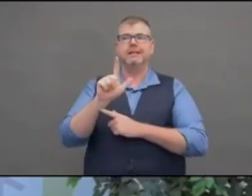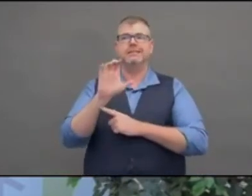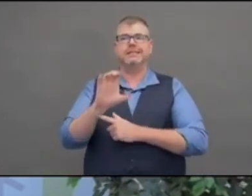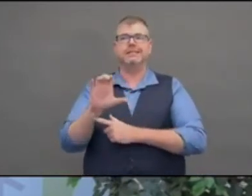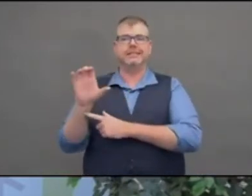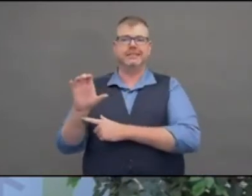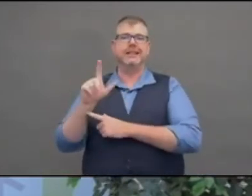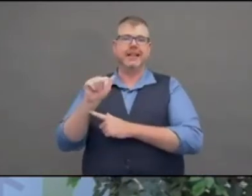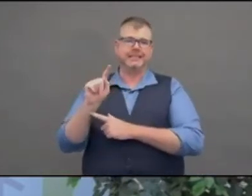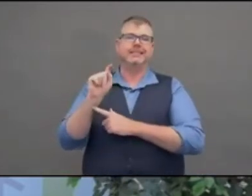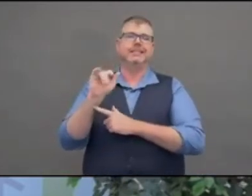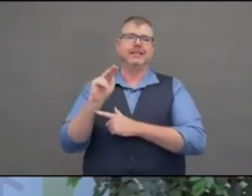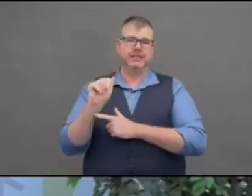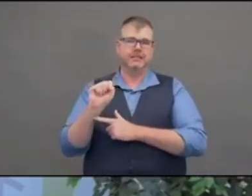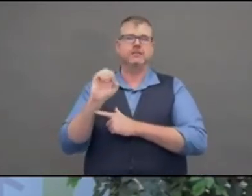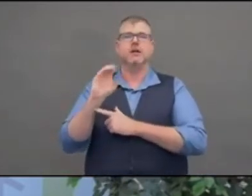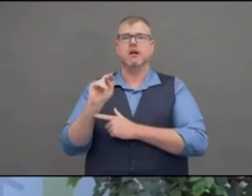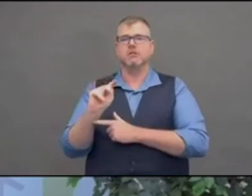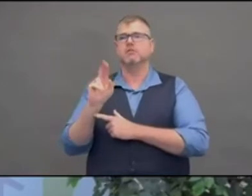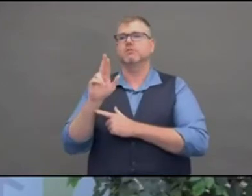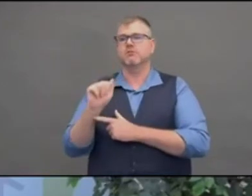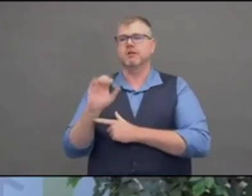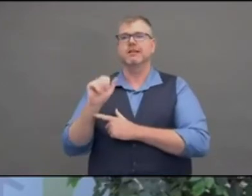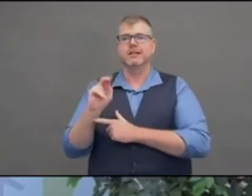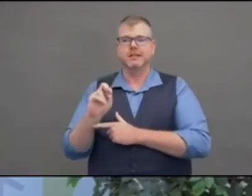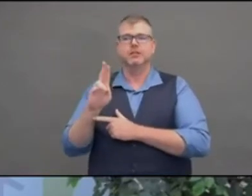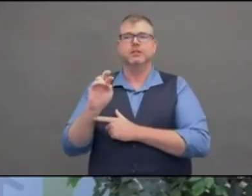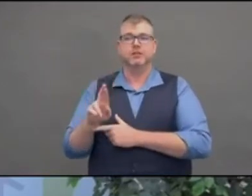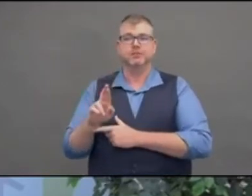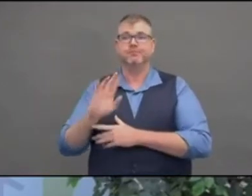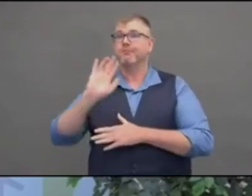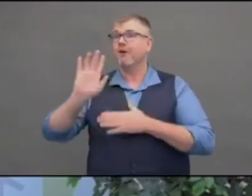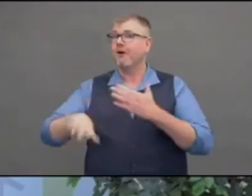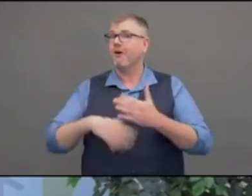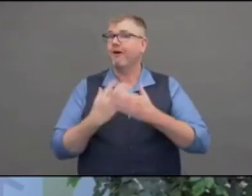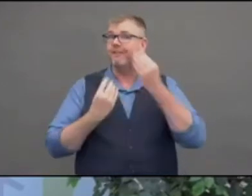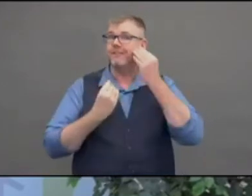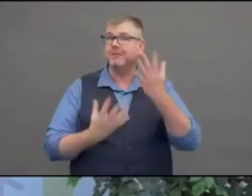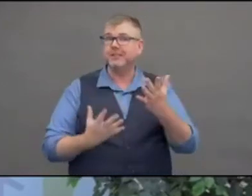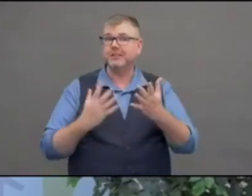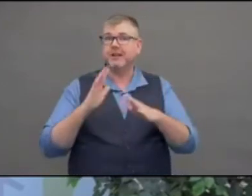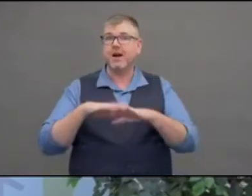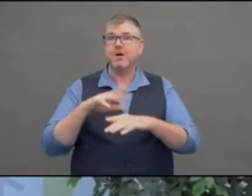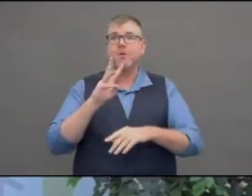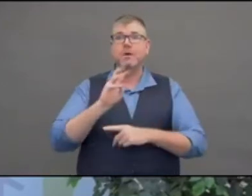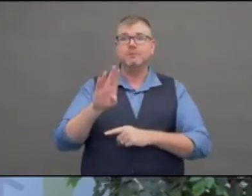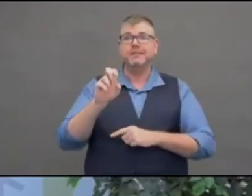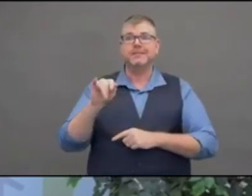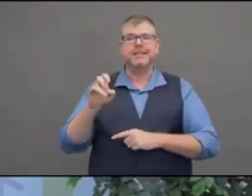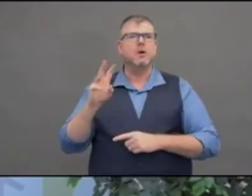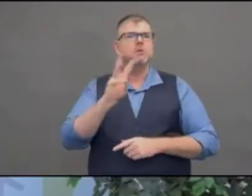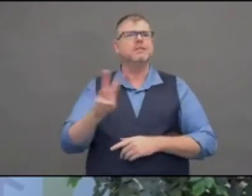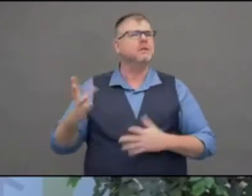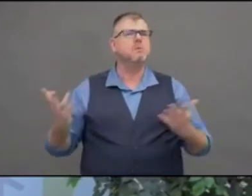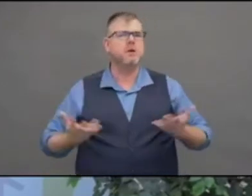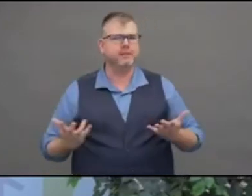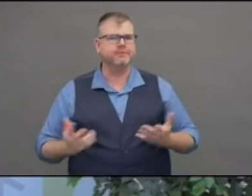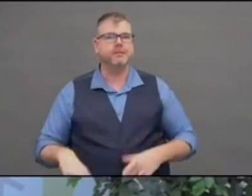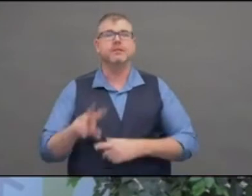the information to this event is also on your website, correct? Correct. And what was that website again? It's going to be